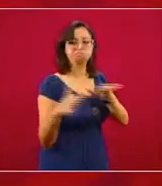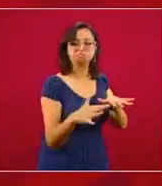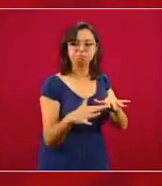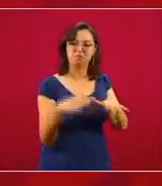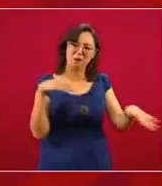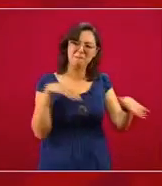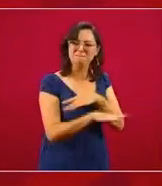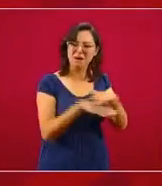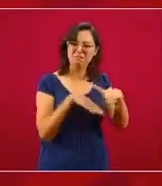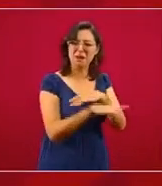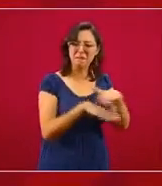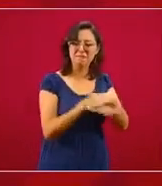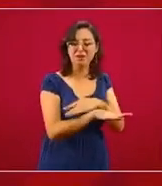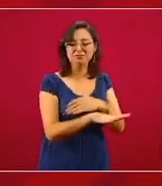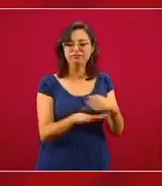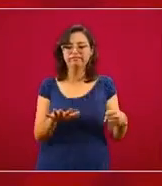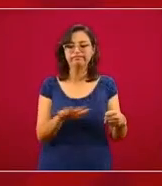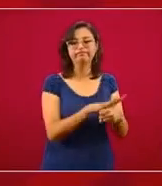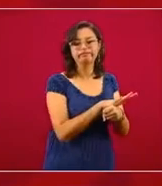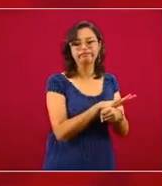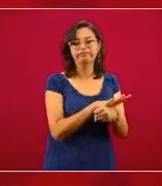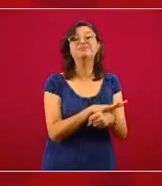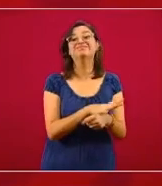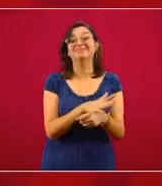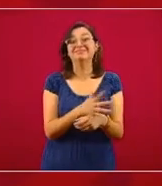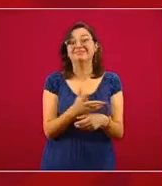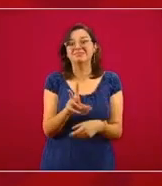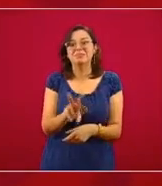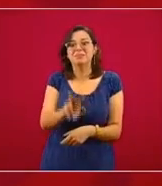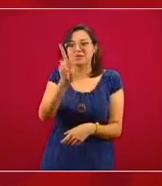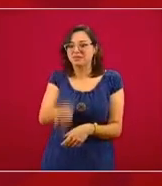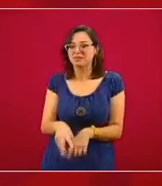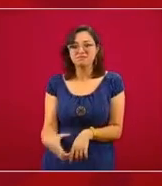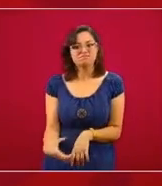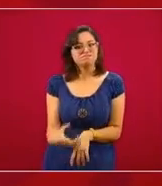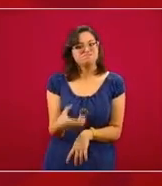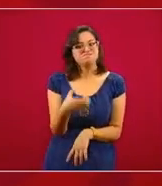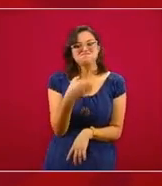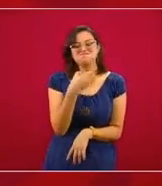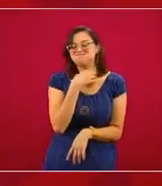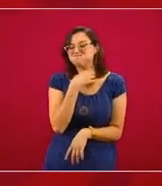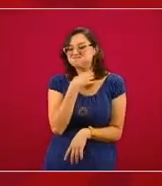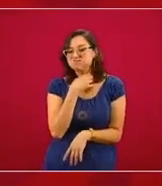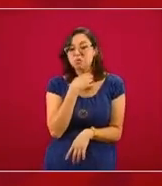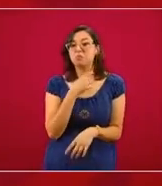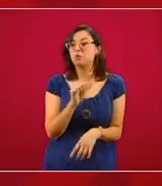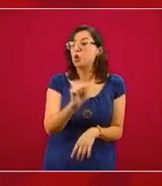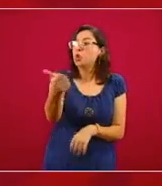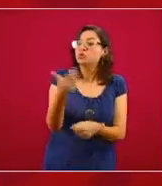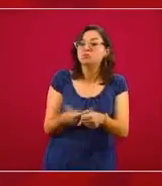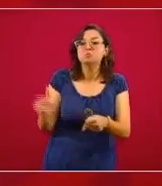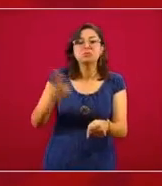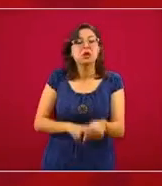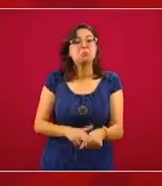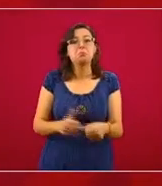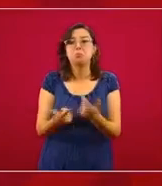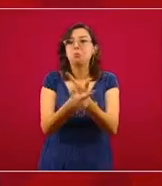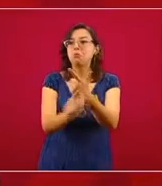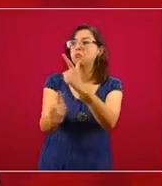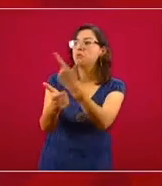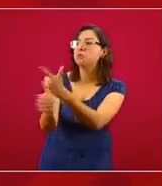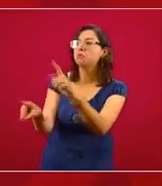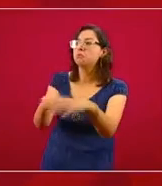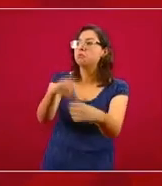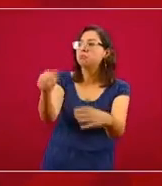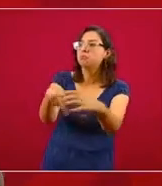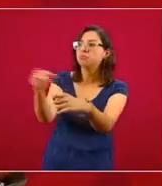there. So, yes, it did get to a critical point in terms of occupancy and capacity, even though there were other